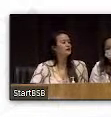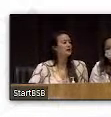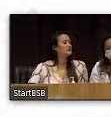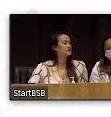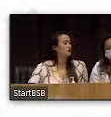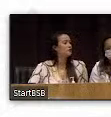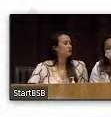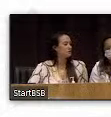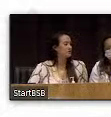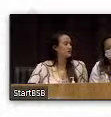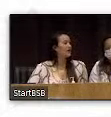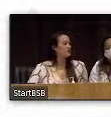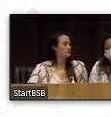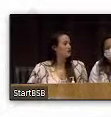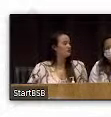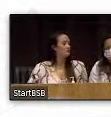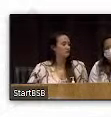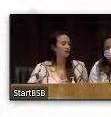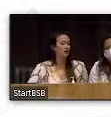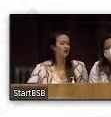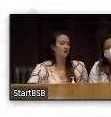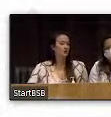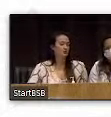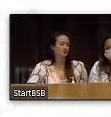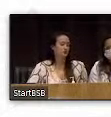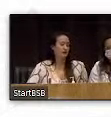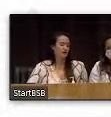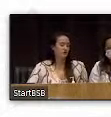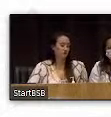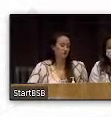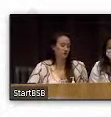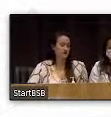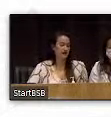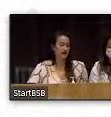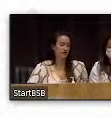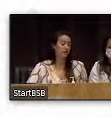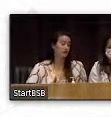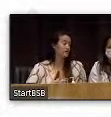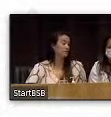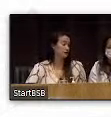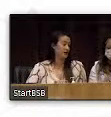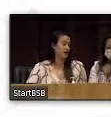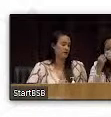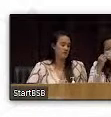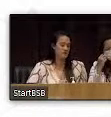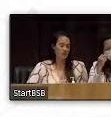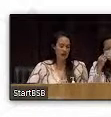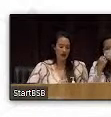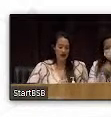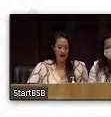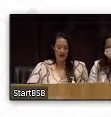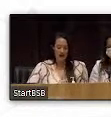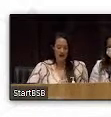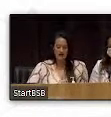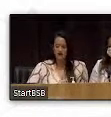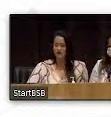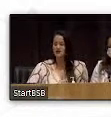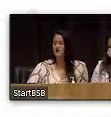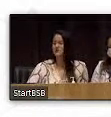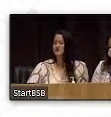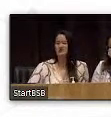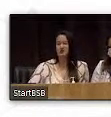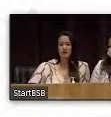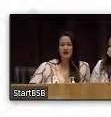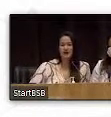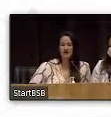some specialties were concentrated in other hospitals from the state, including the